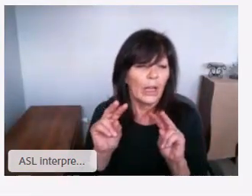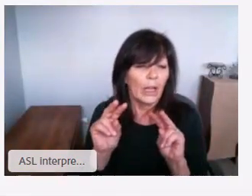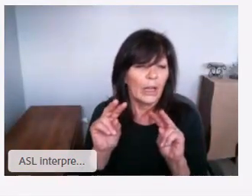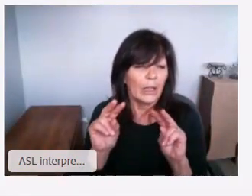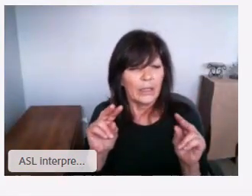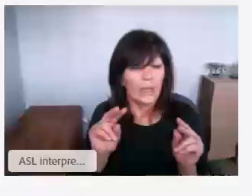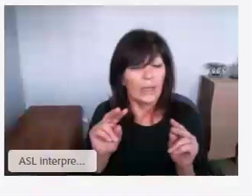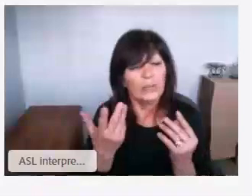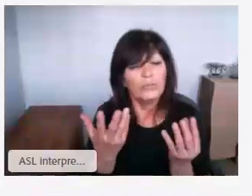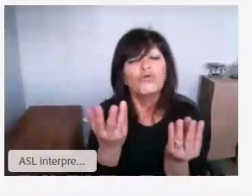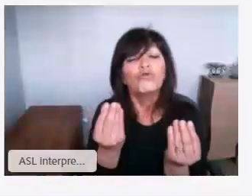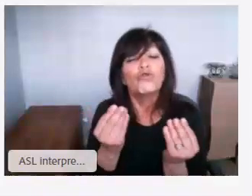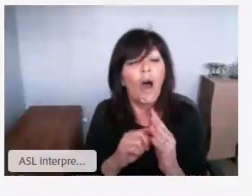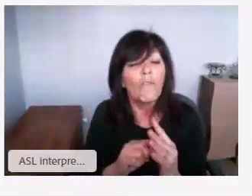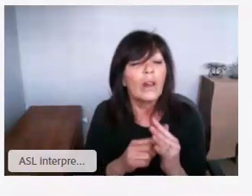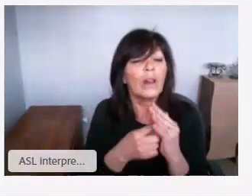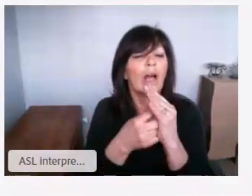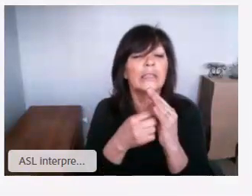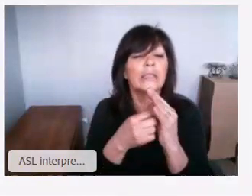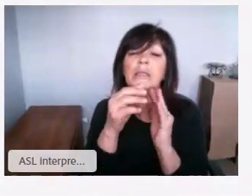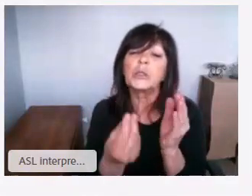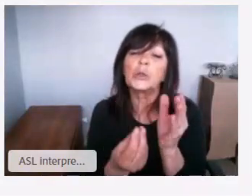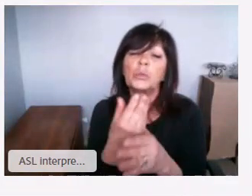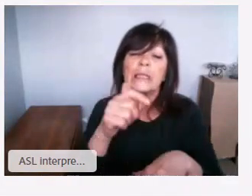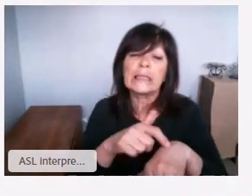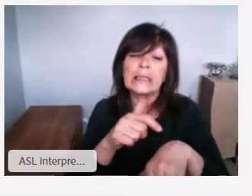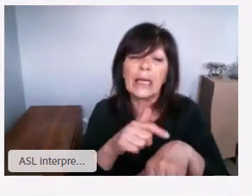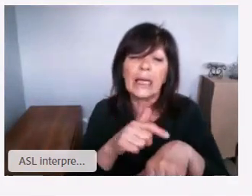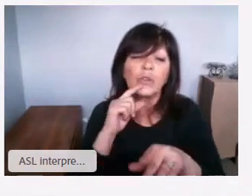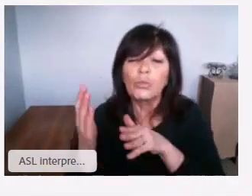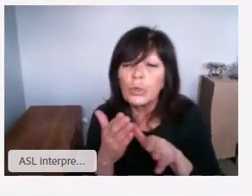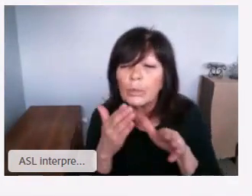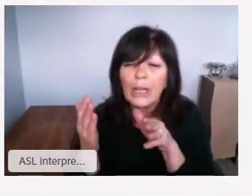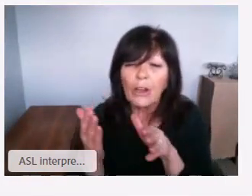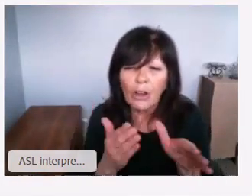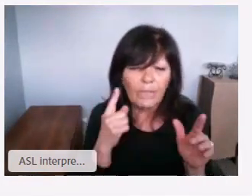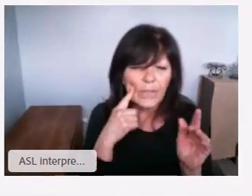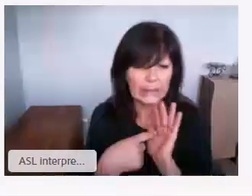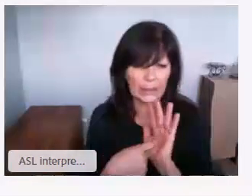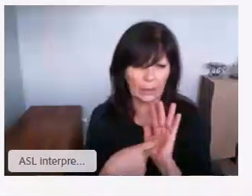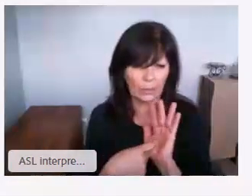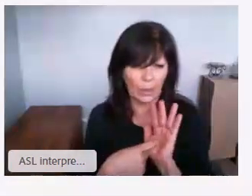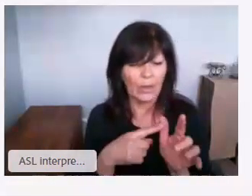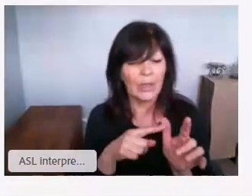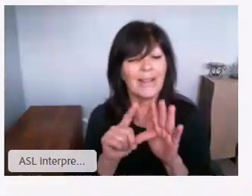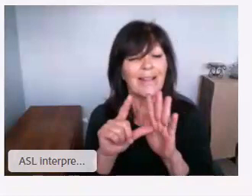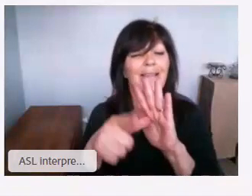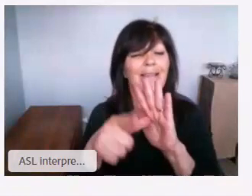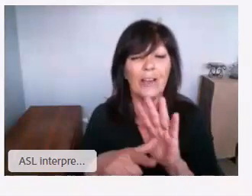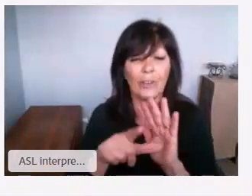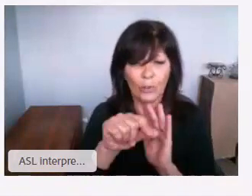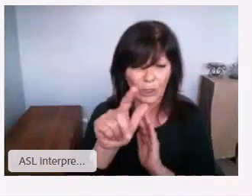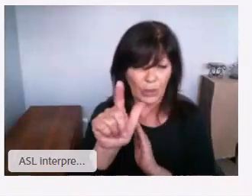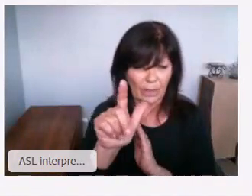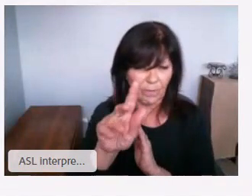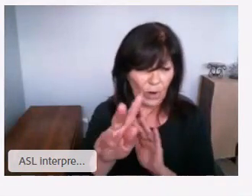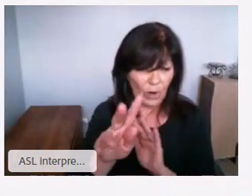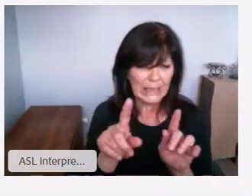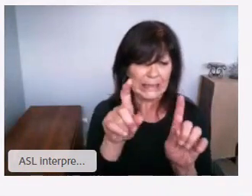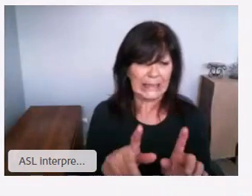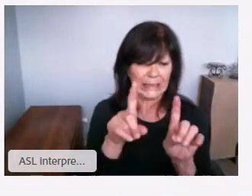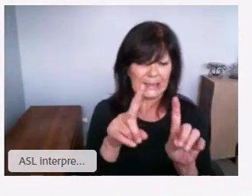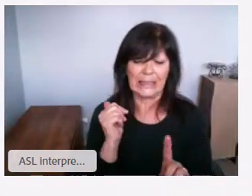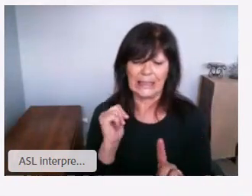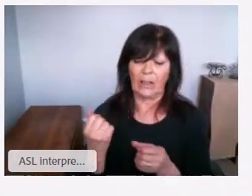May-June timeframe to prepare for our operational readiness demo. And then later in 2024, we'll be testing our self-driven